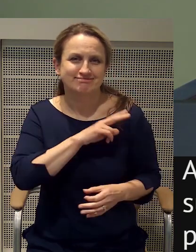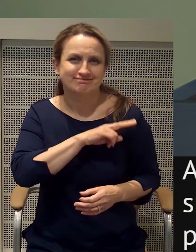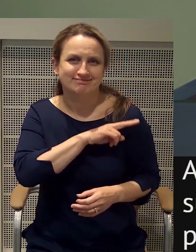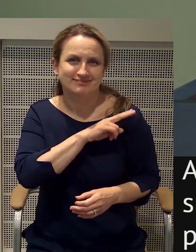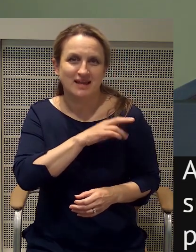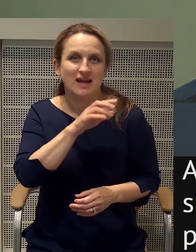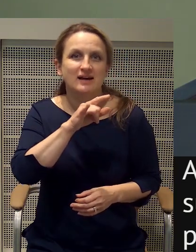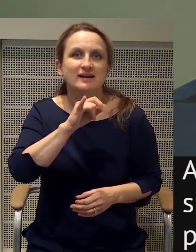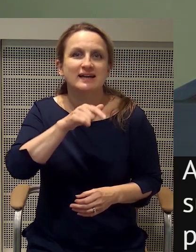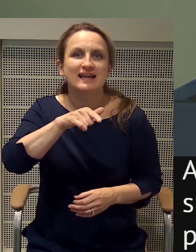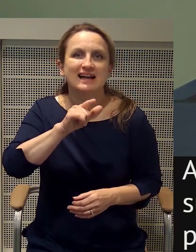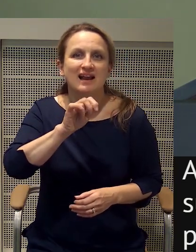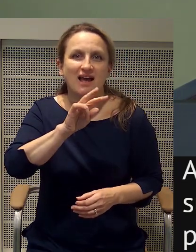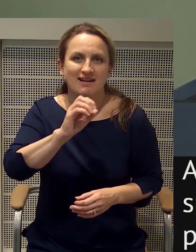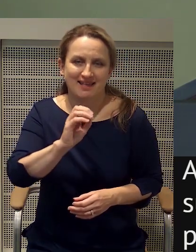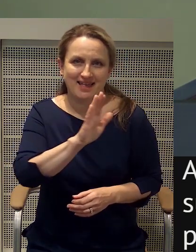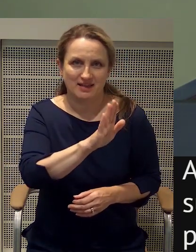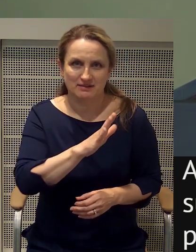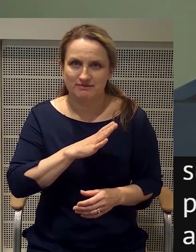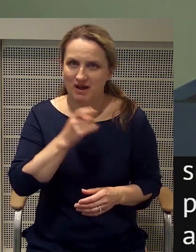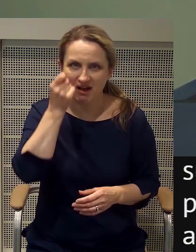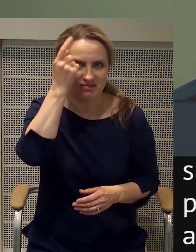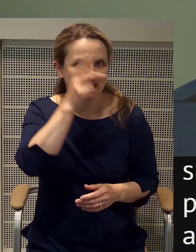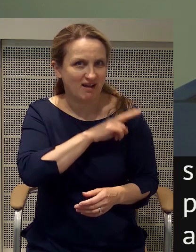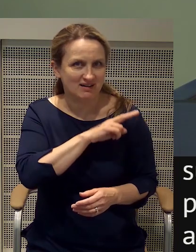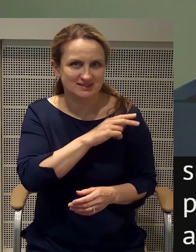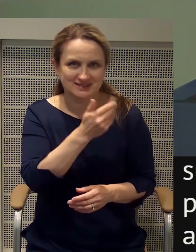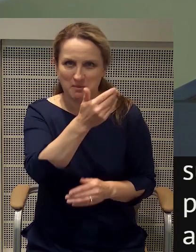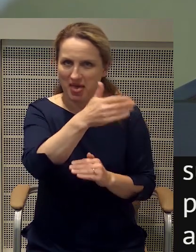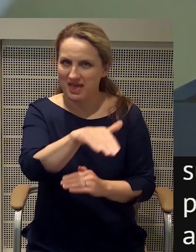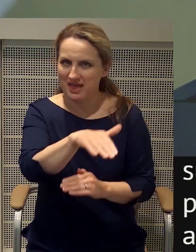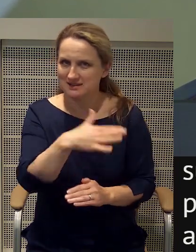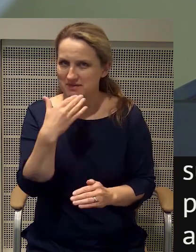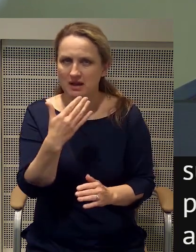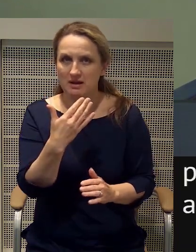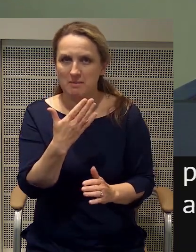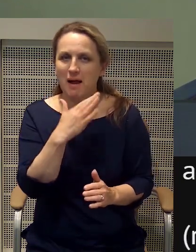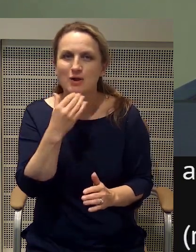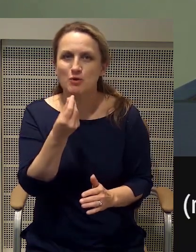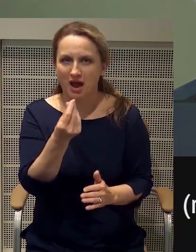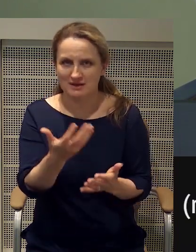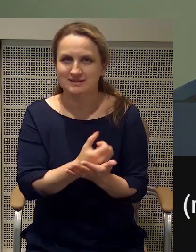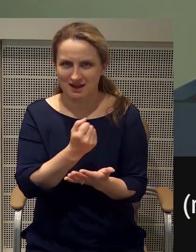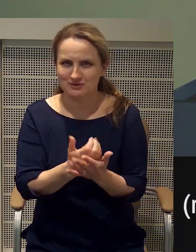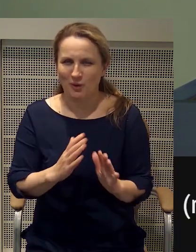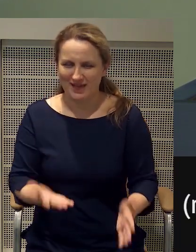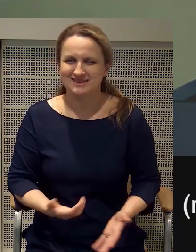the interview yesterday night, he said that his doctor is very smart.